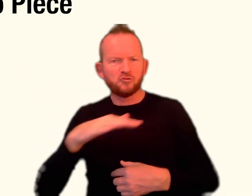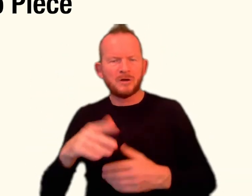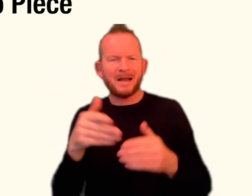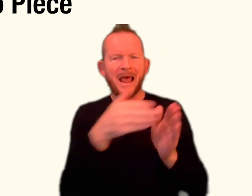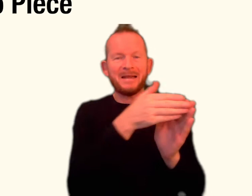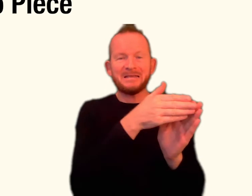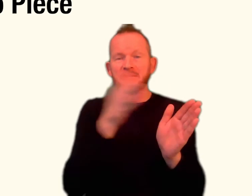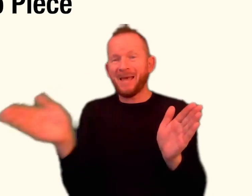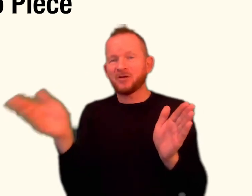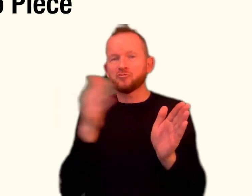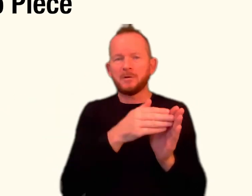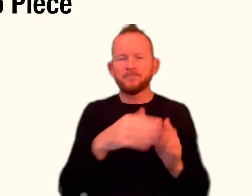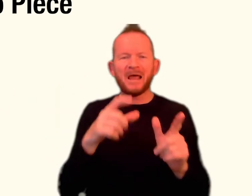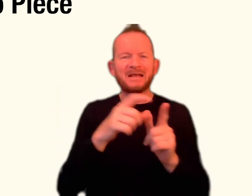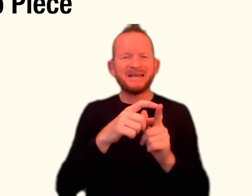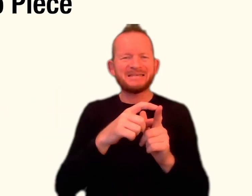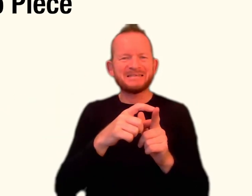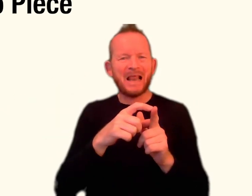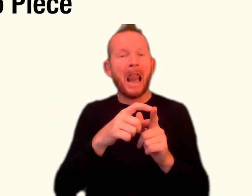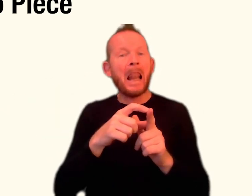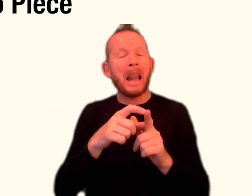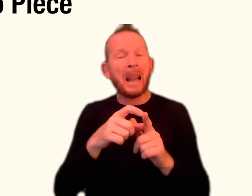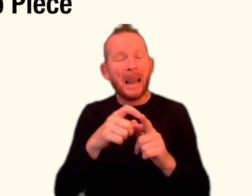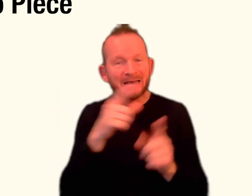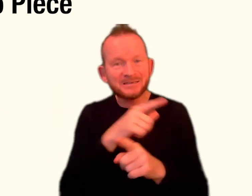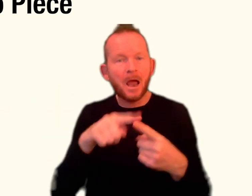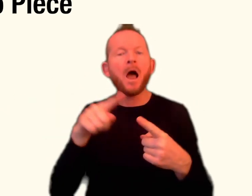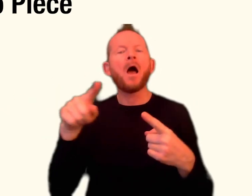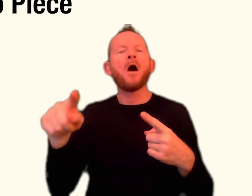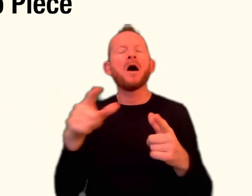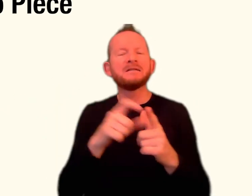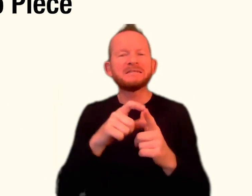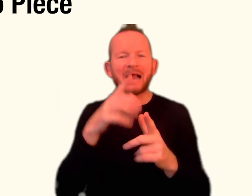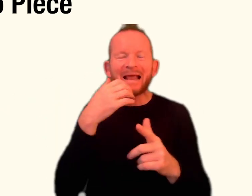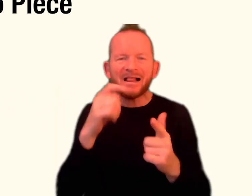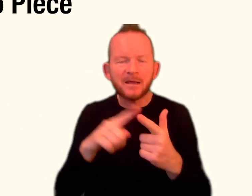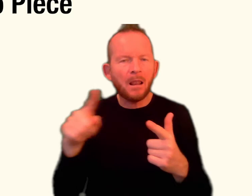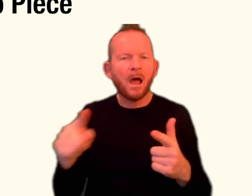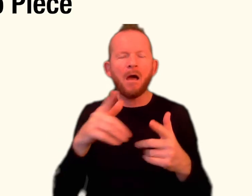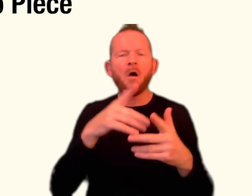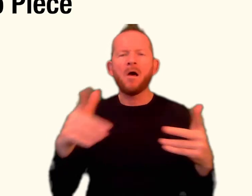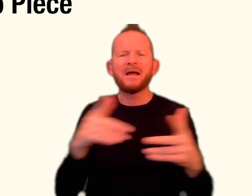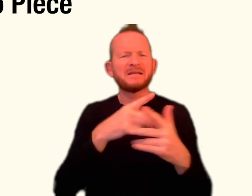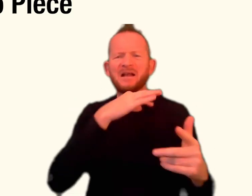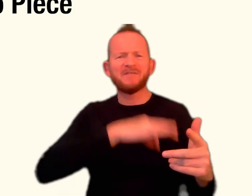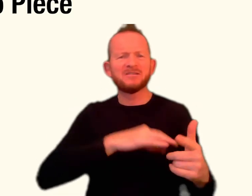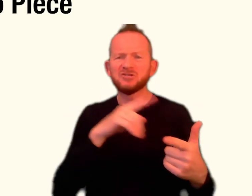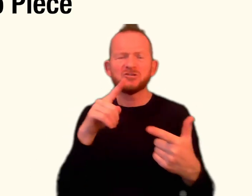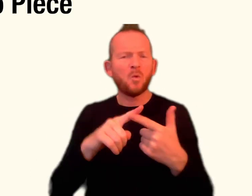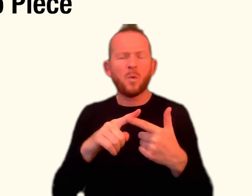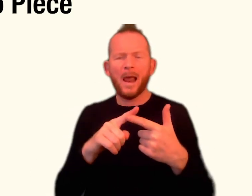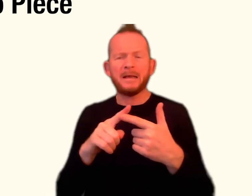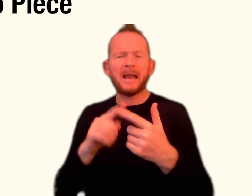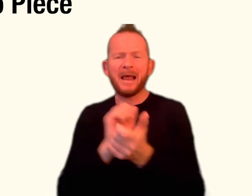spectrum, whether it be dyslexia, dyscalculia, dyspraxia, are at a disadvantage, especially when you come to